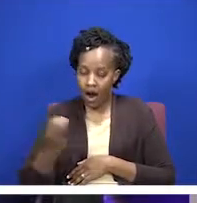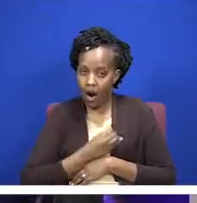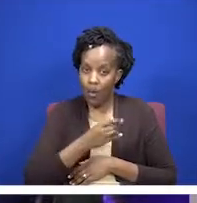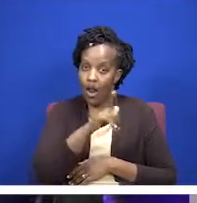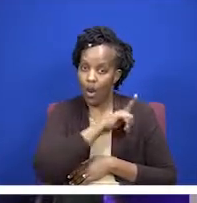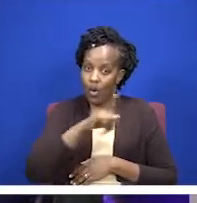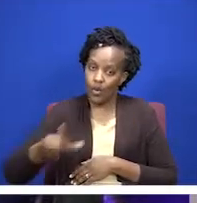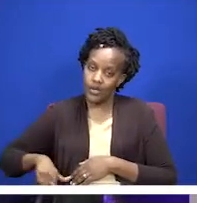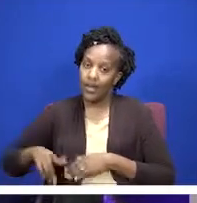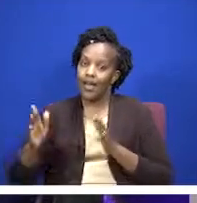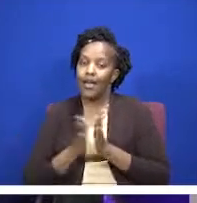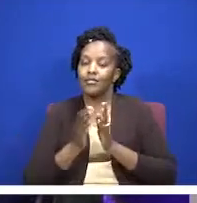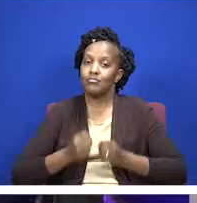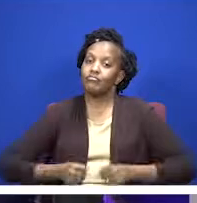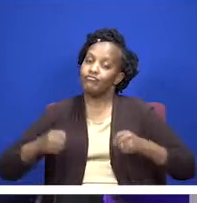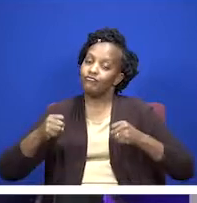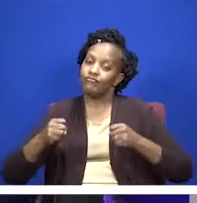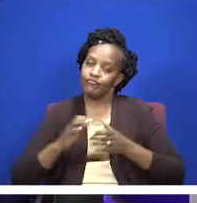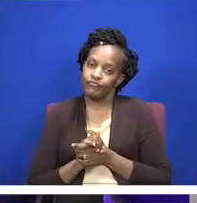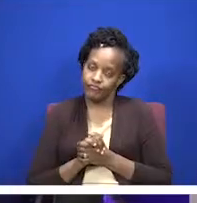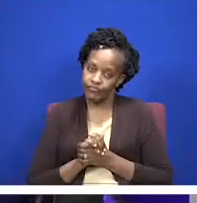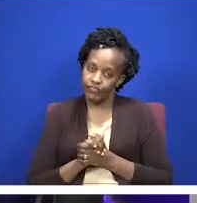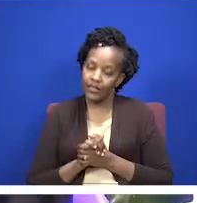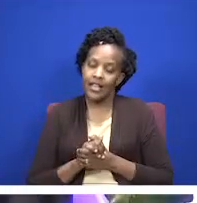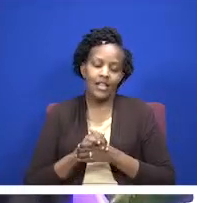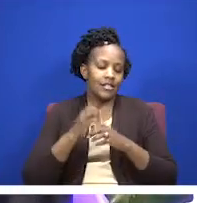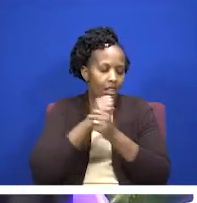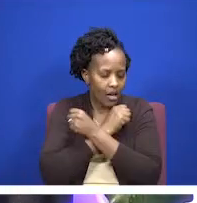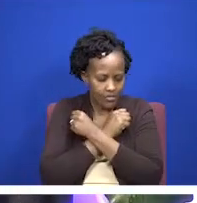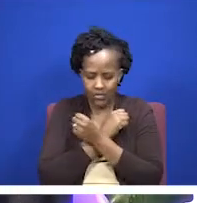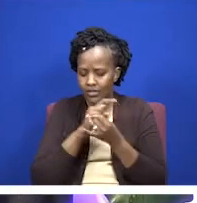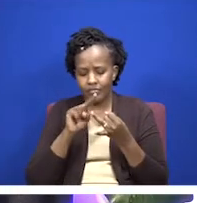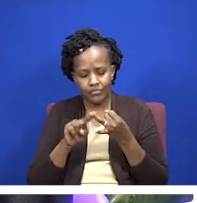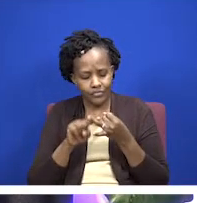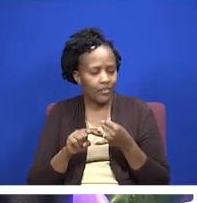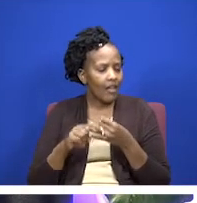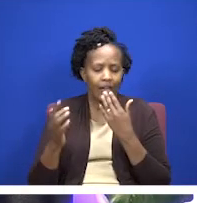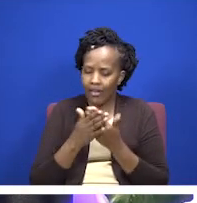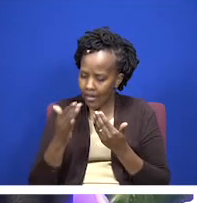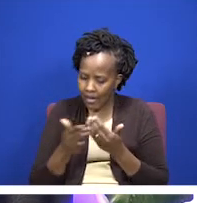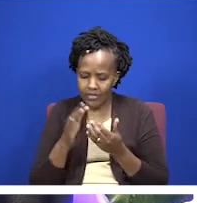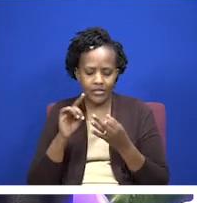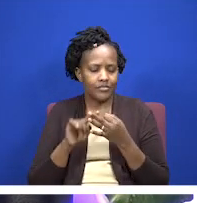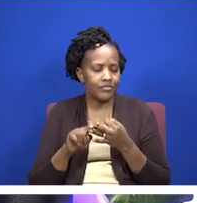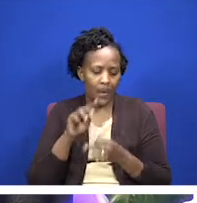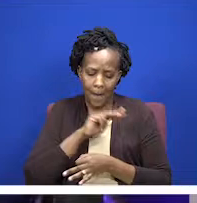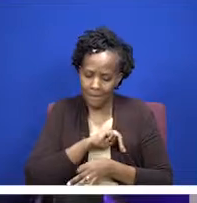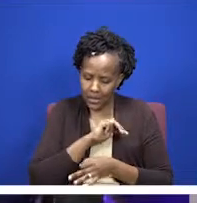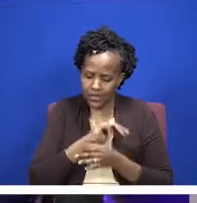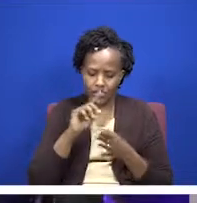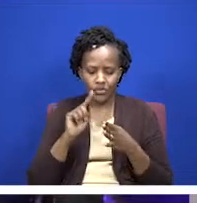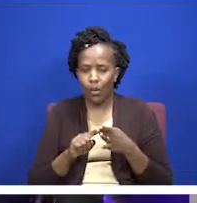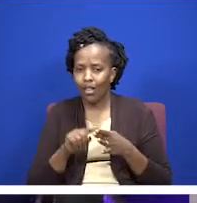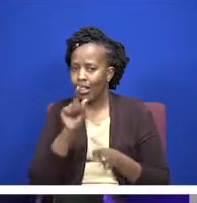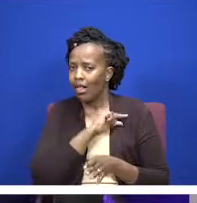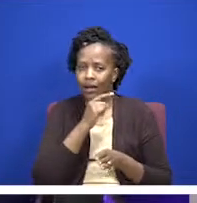good master. He is loving, he is caring, he is compassionate, and also gracious. He keeps